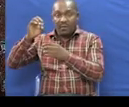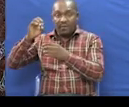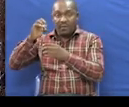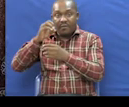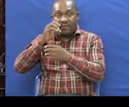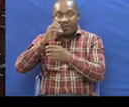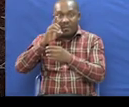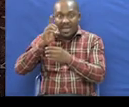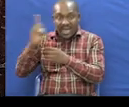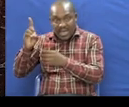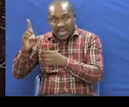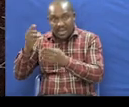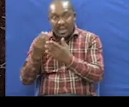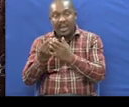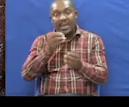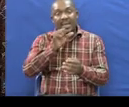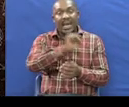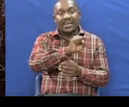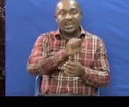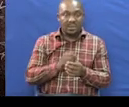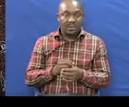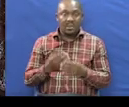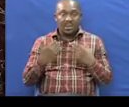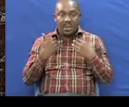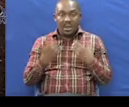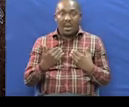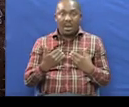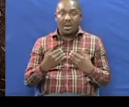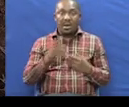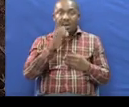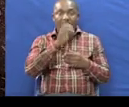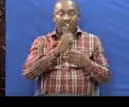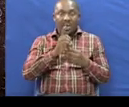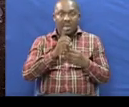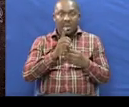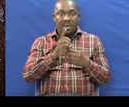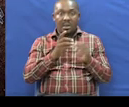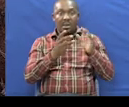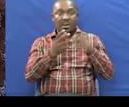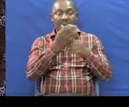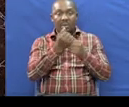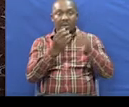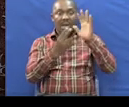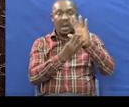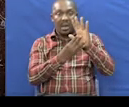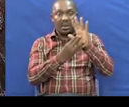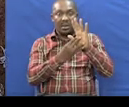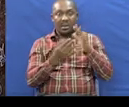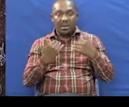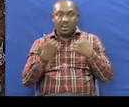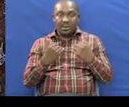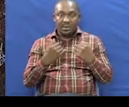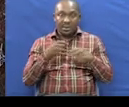d orbital. Now the d orbital contains 9 electrons. So if you try to